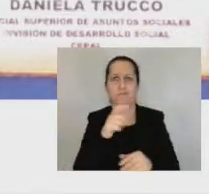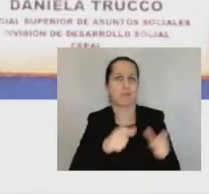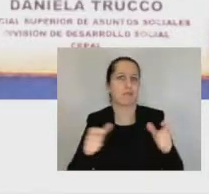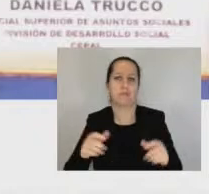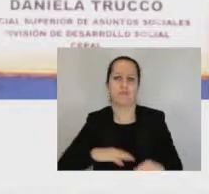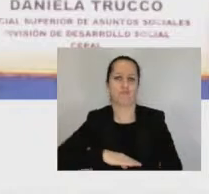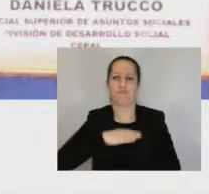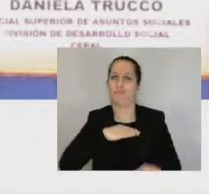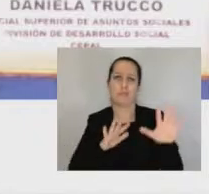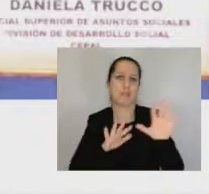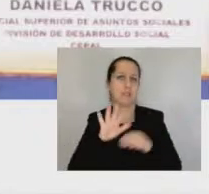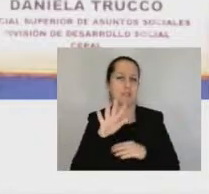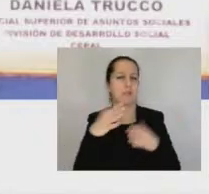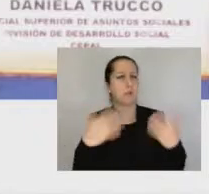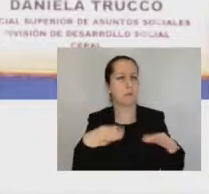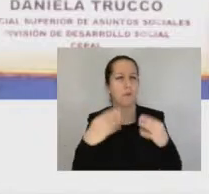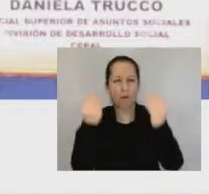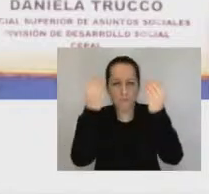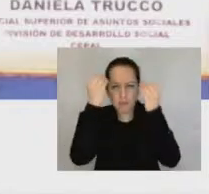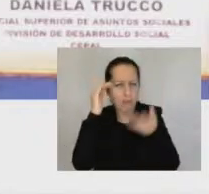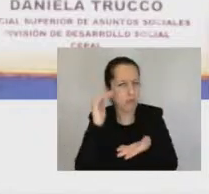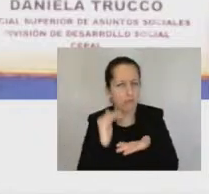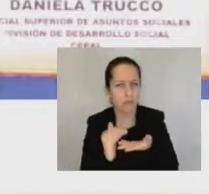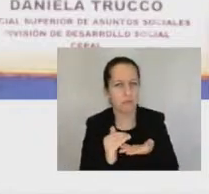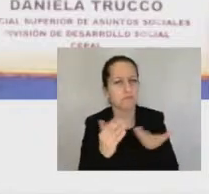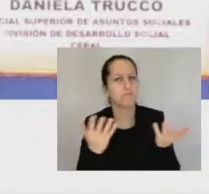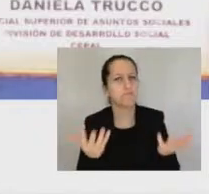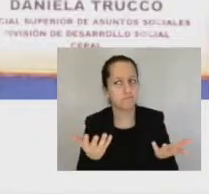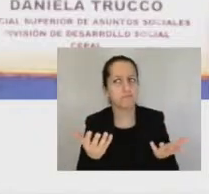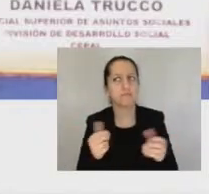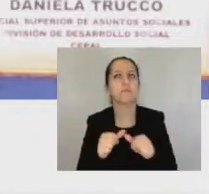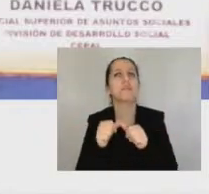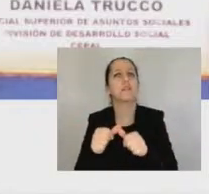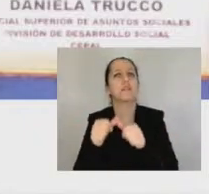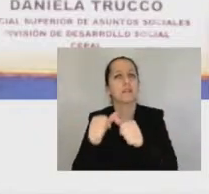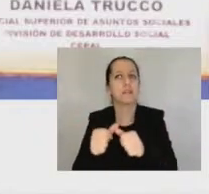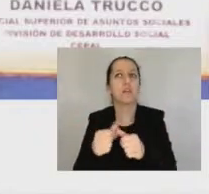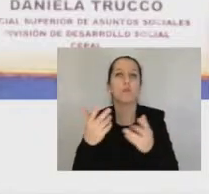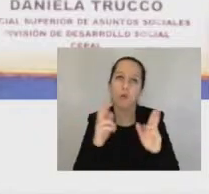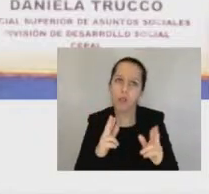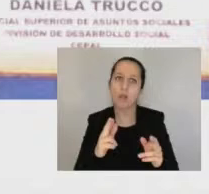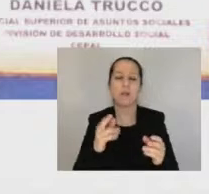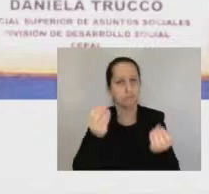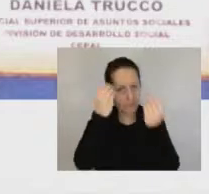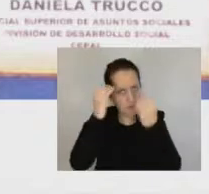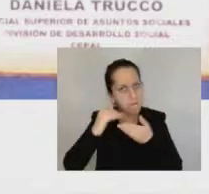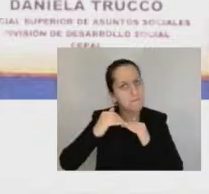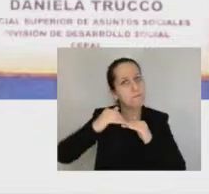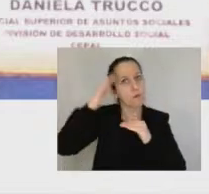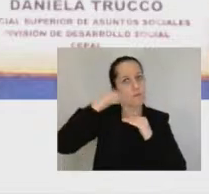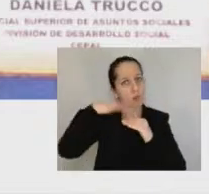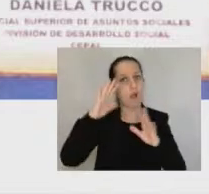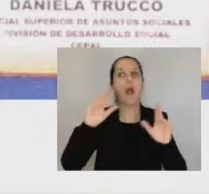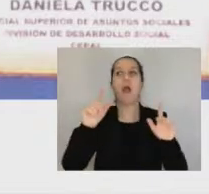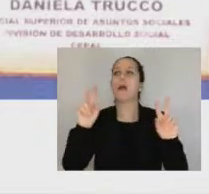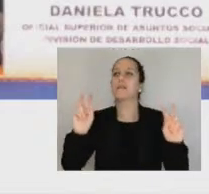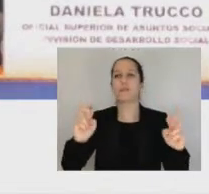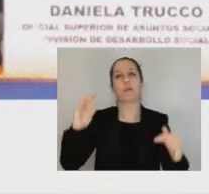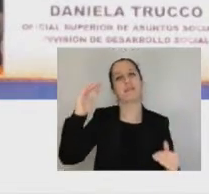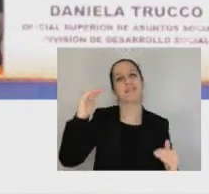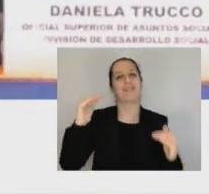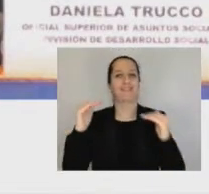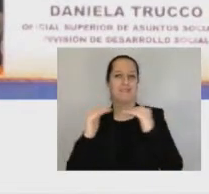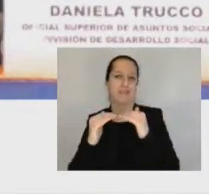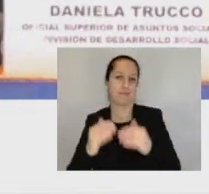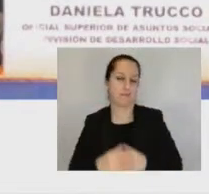what's happening with the learning, deficient learning of the region, and how we can go and